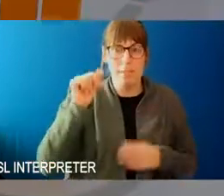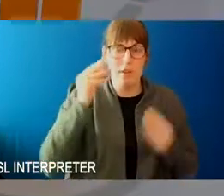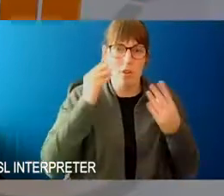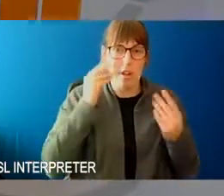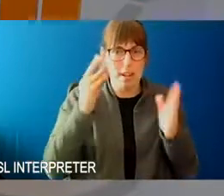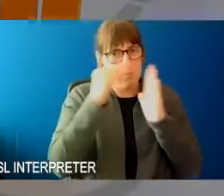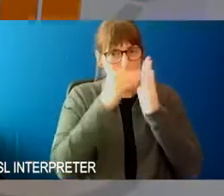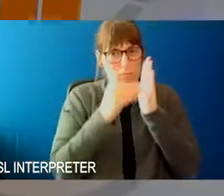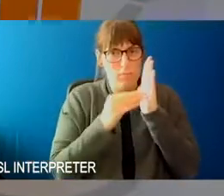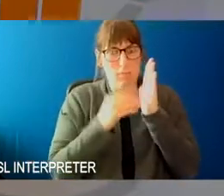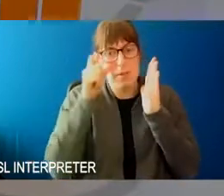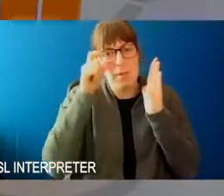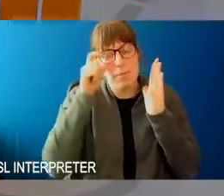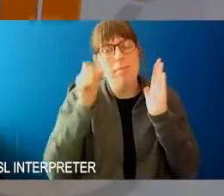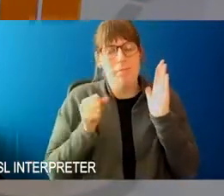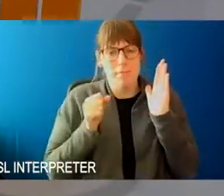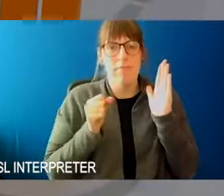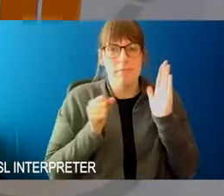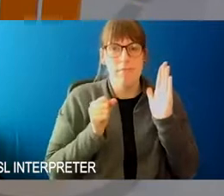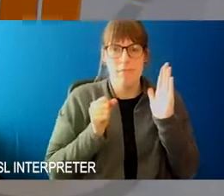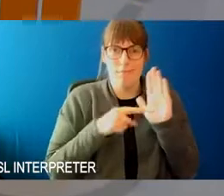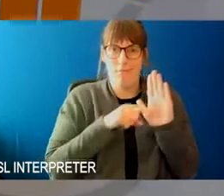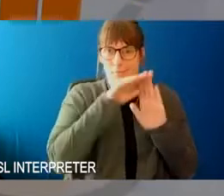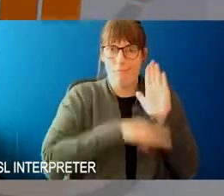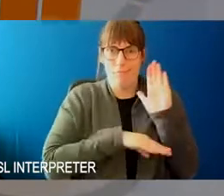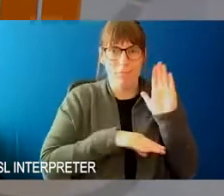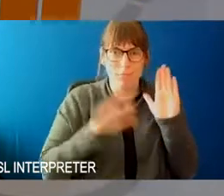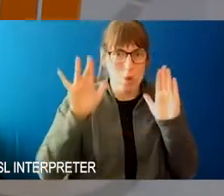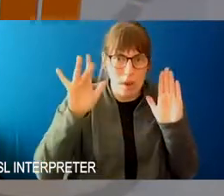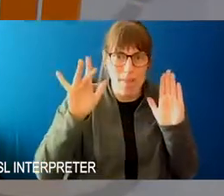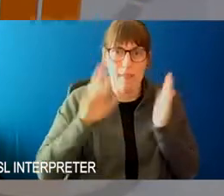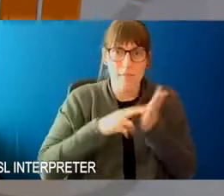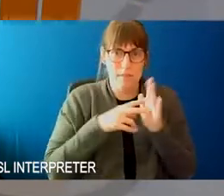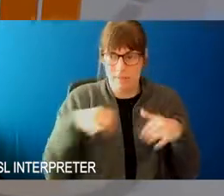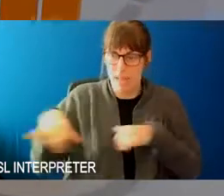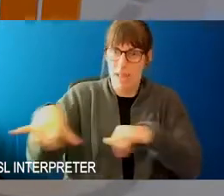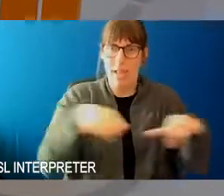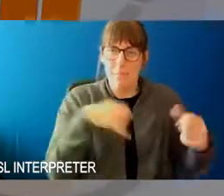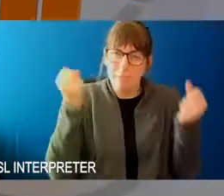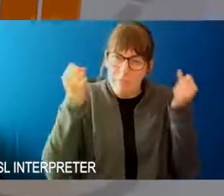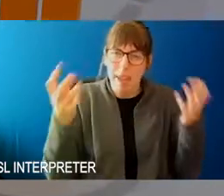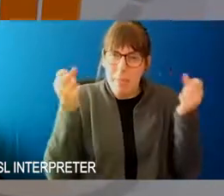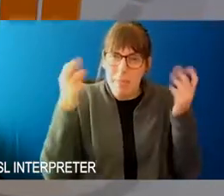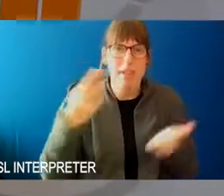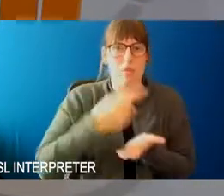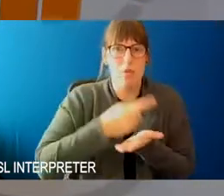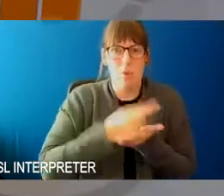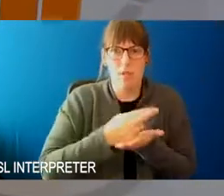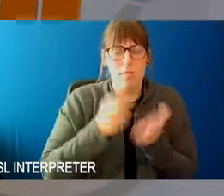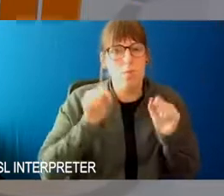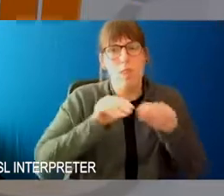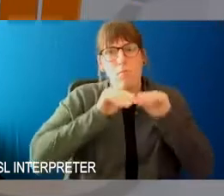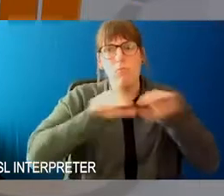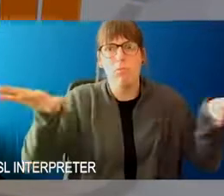the disability movement content could be placed, you will see as many platforms likely as people in your movement.